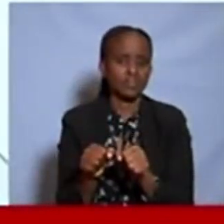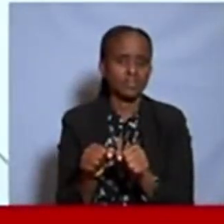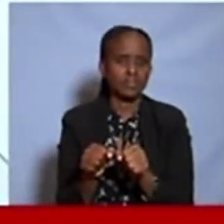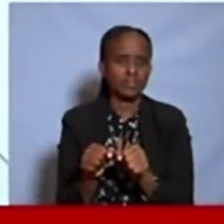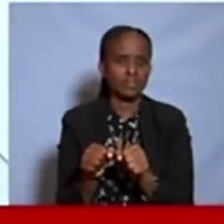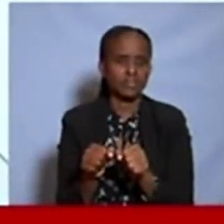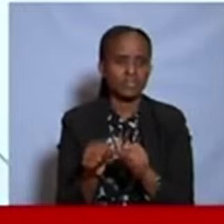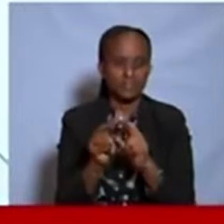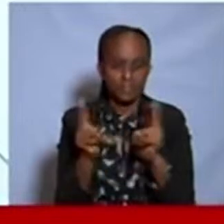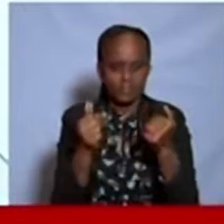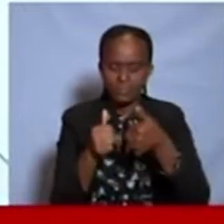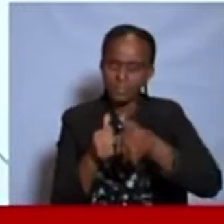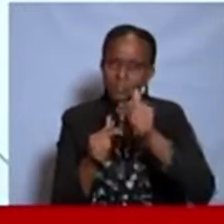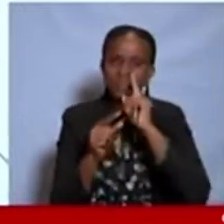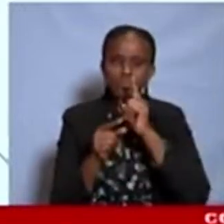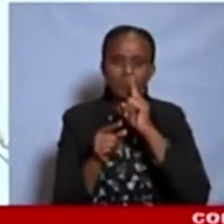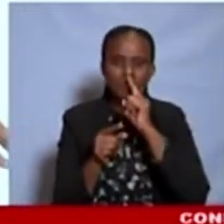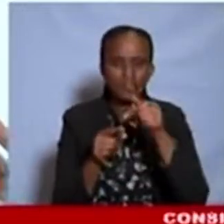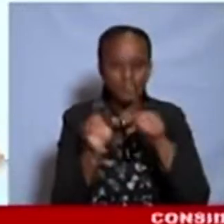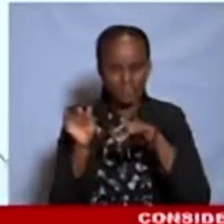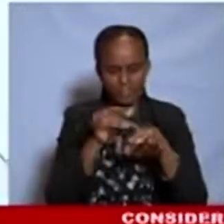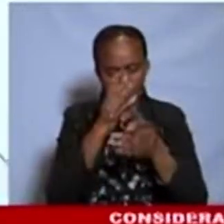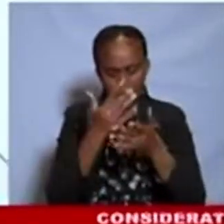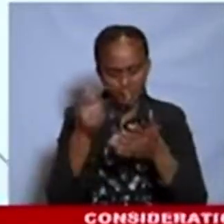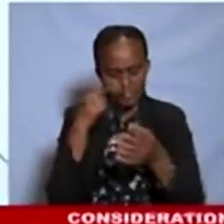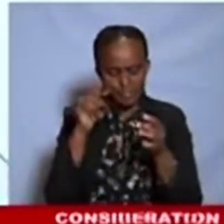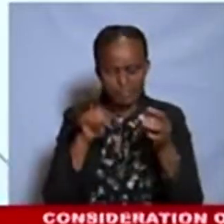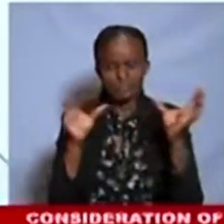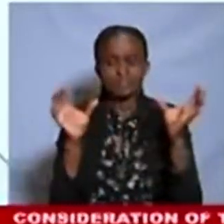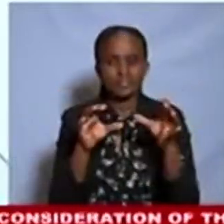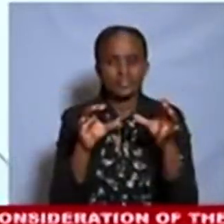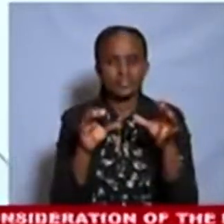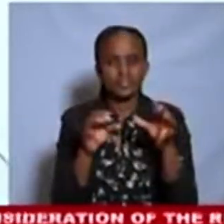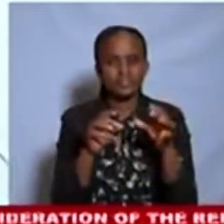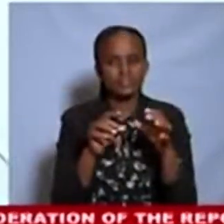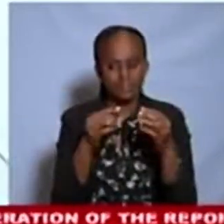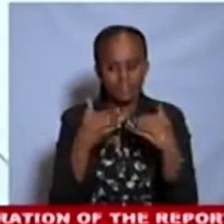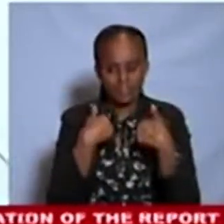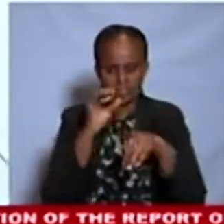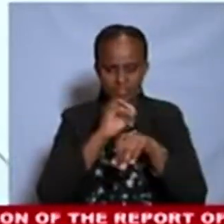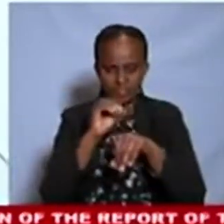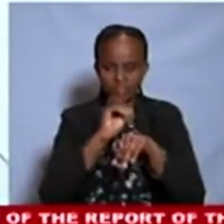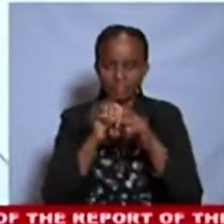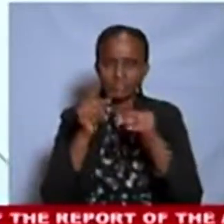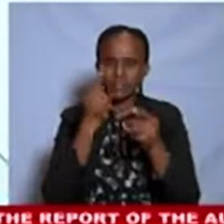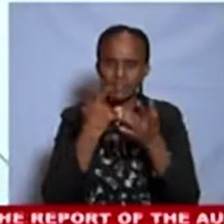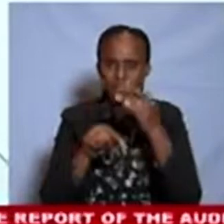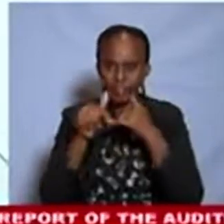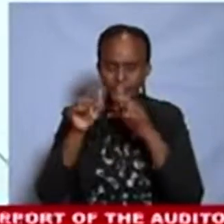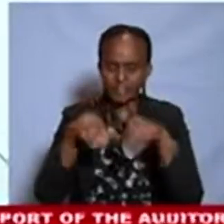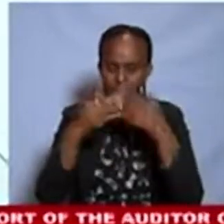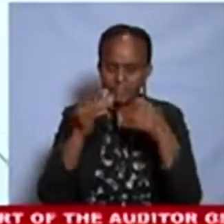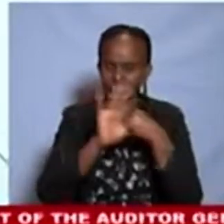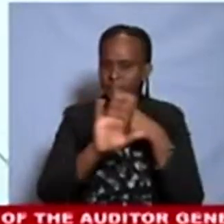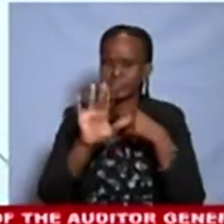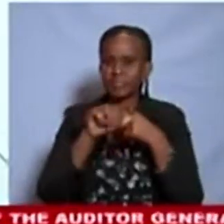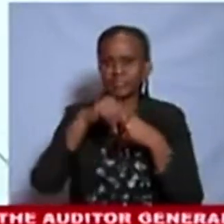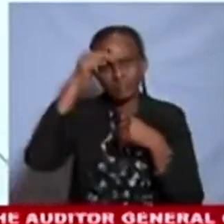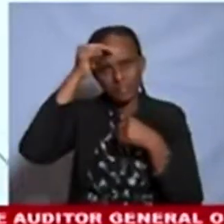But so you really do something for this council, really. I think you have an opportunity that you can deliver to the